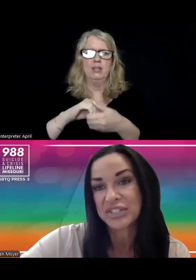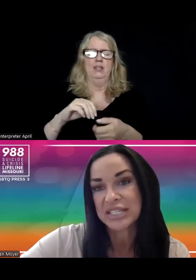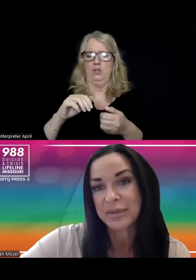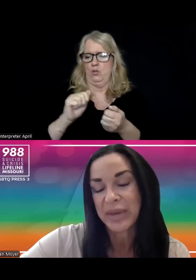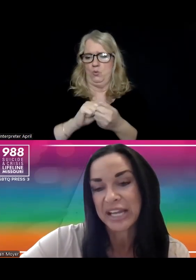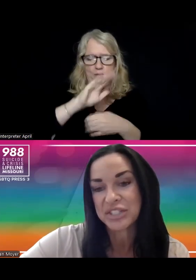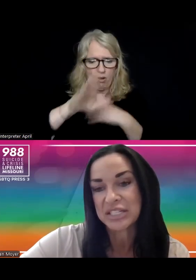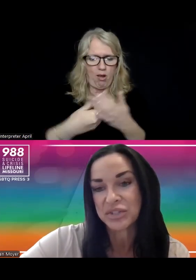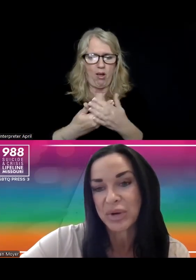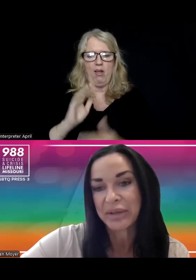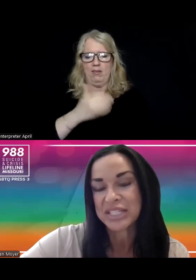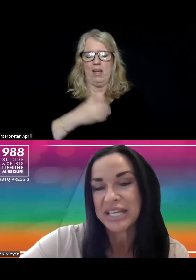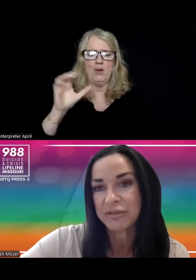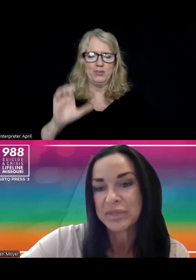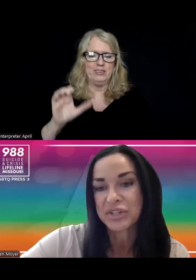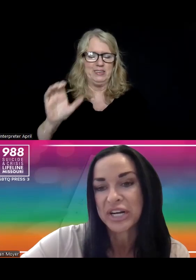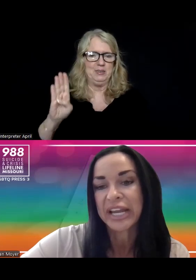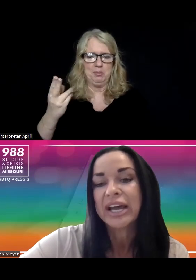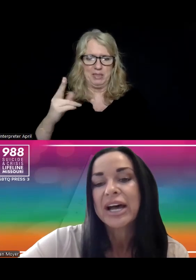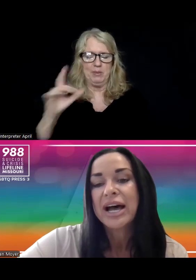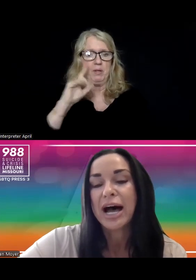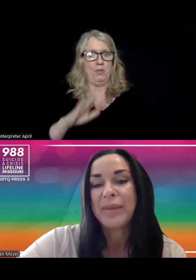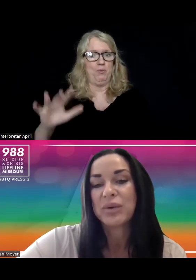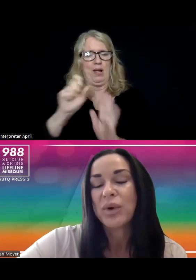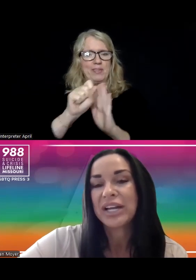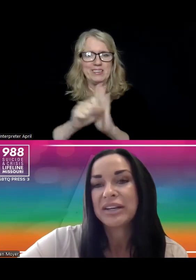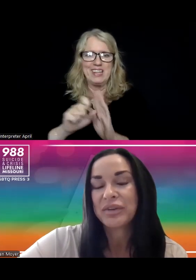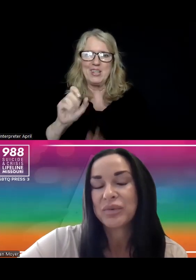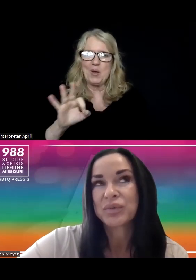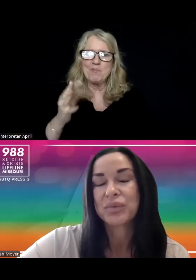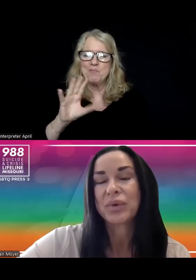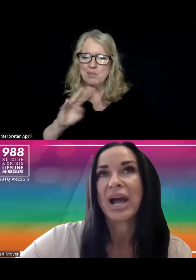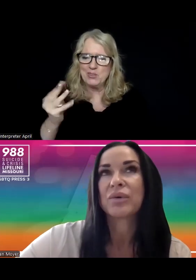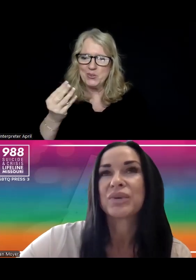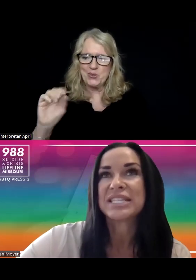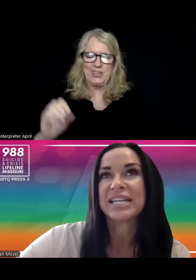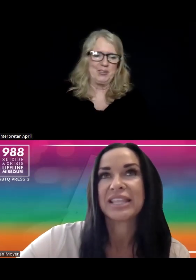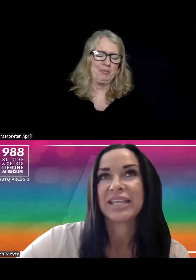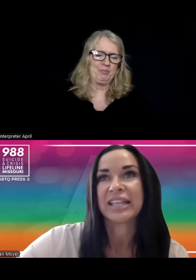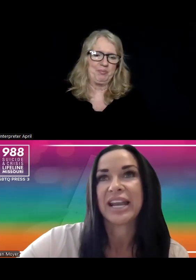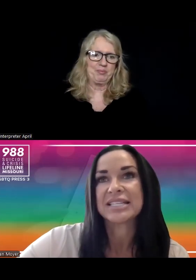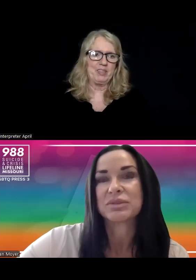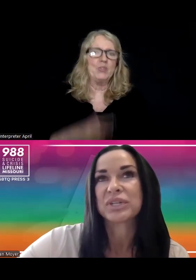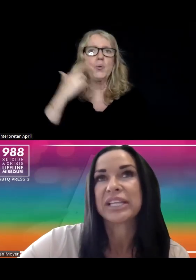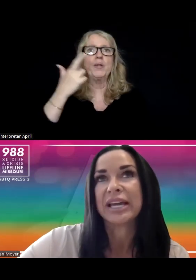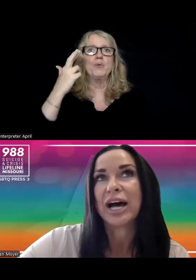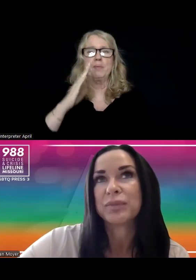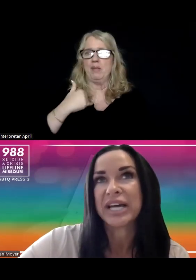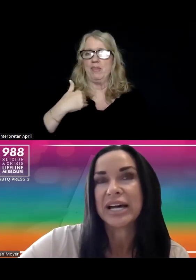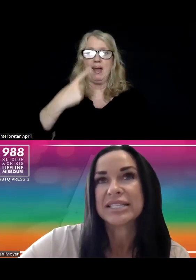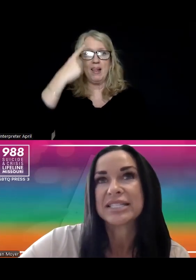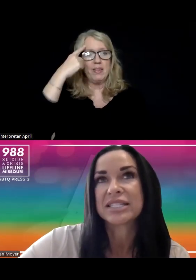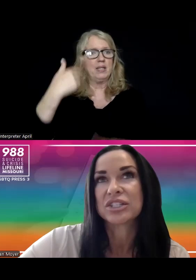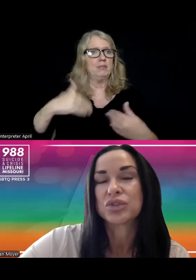of our CCBHCs throughout the state of Missouri. And one reason I think that has really